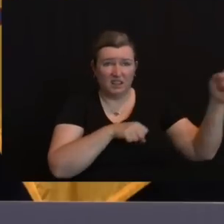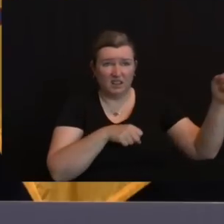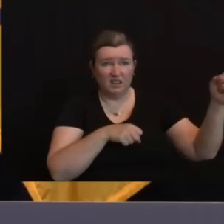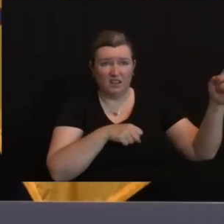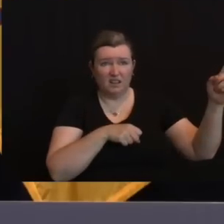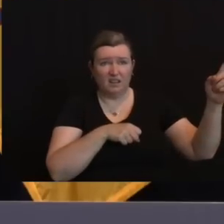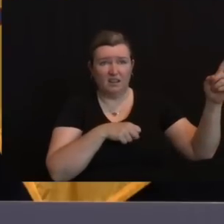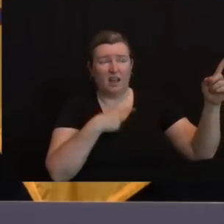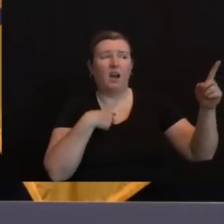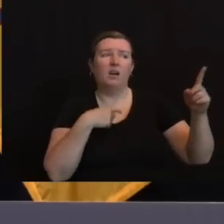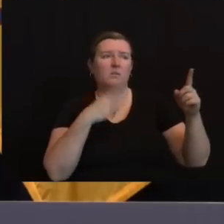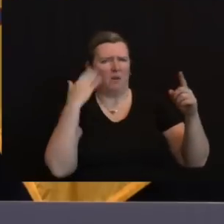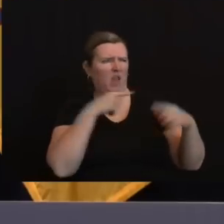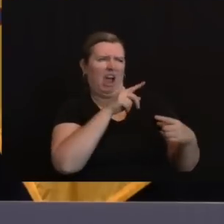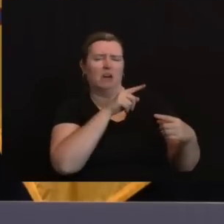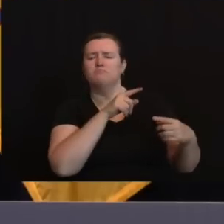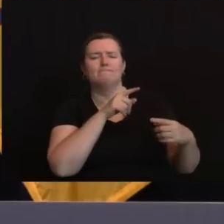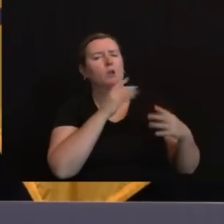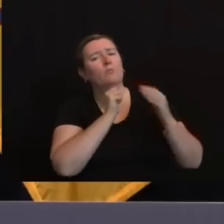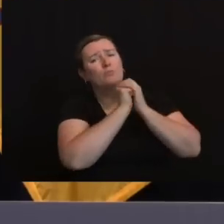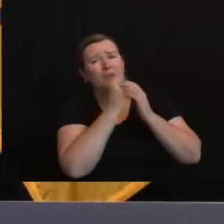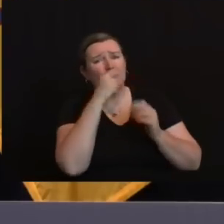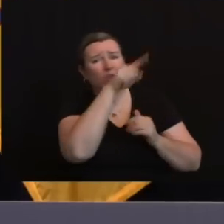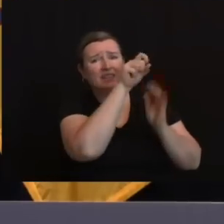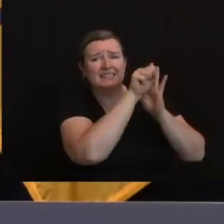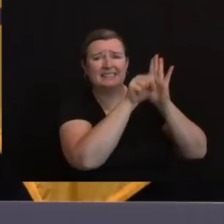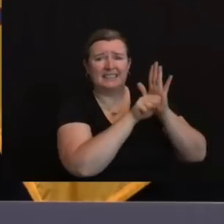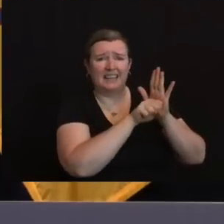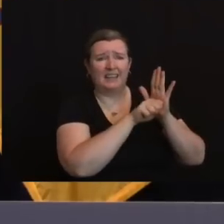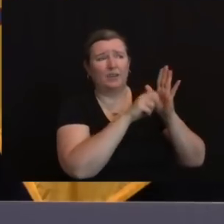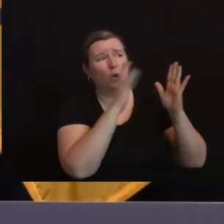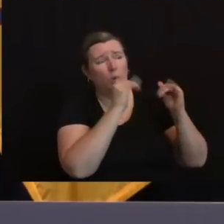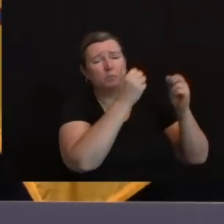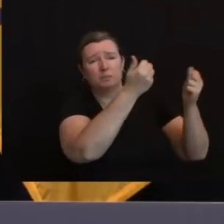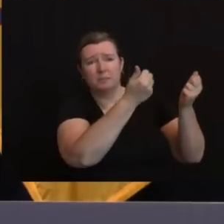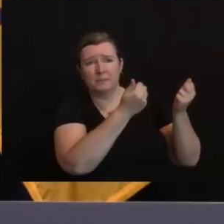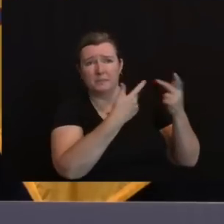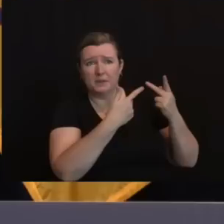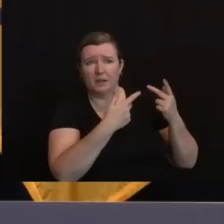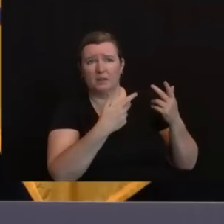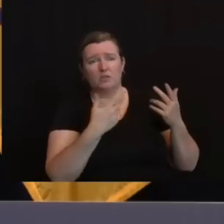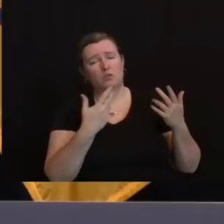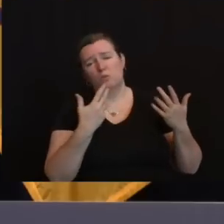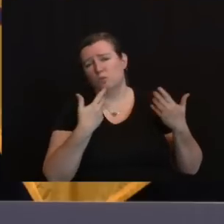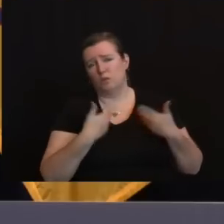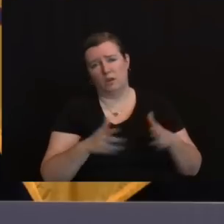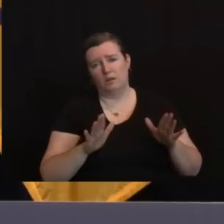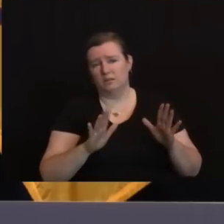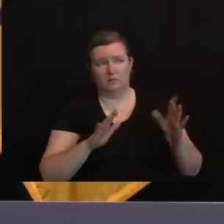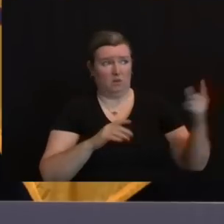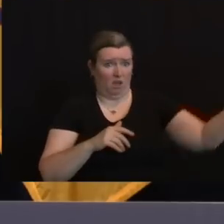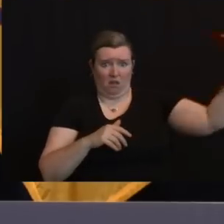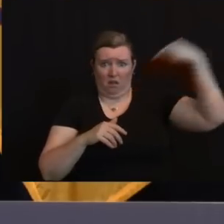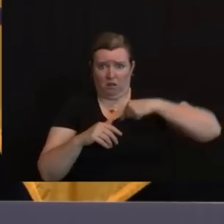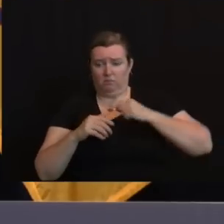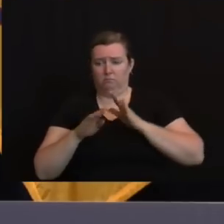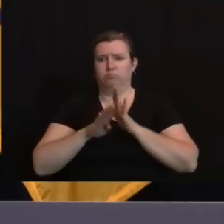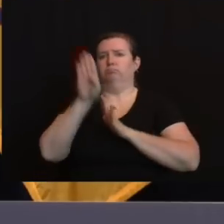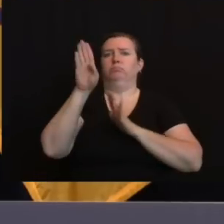resolution, but we can't let this back in the back door if at all possible. Sir, you